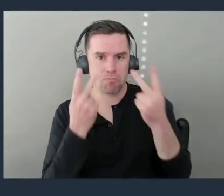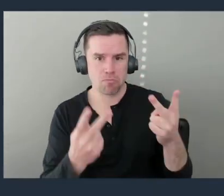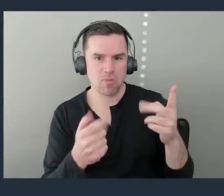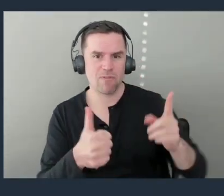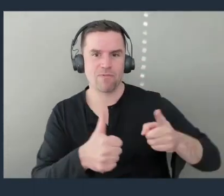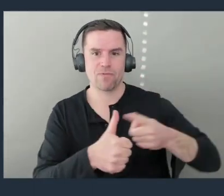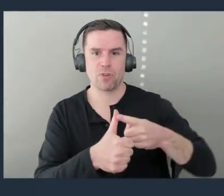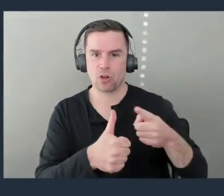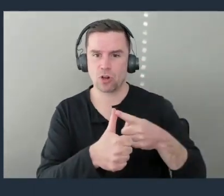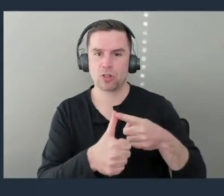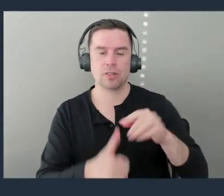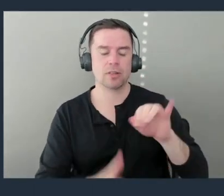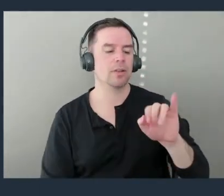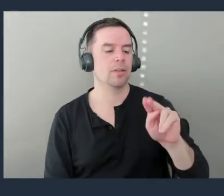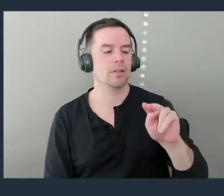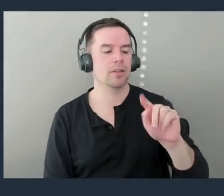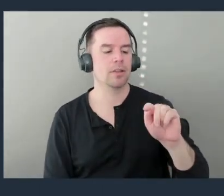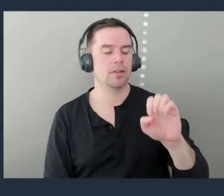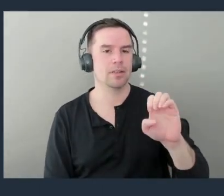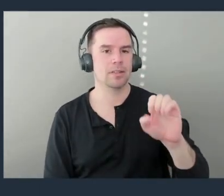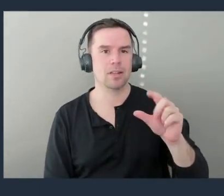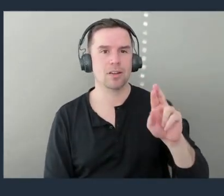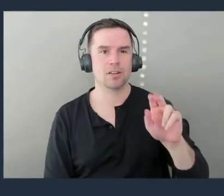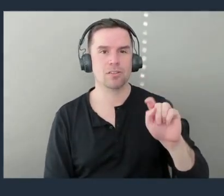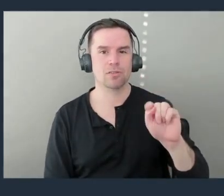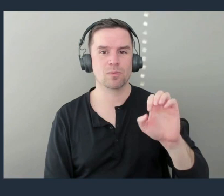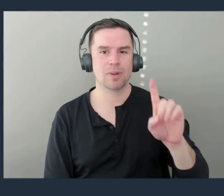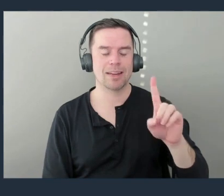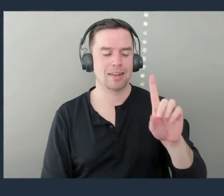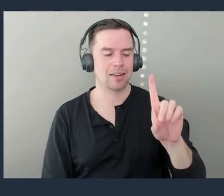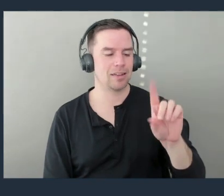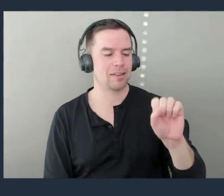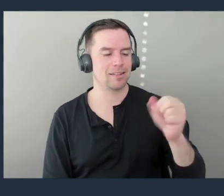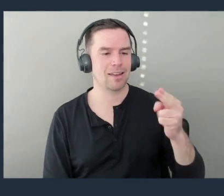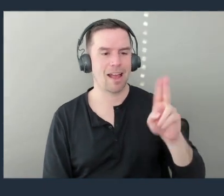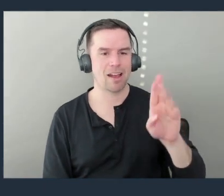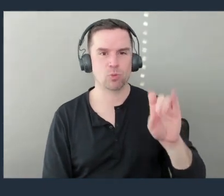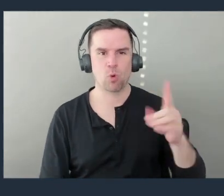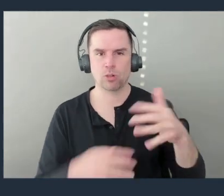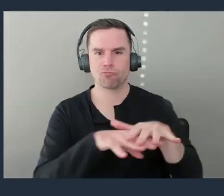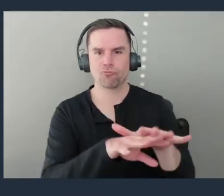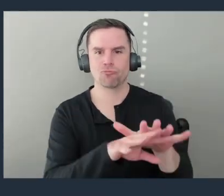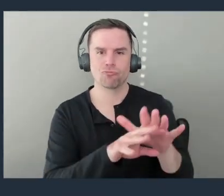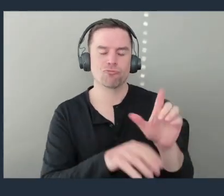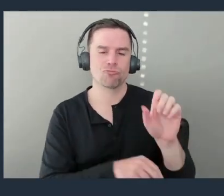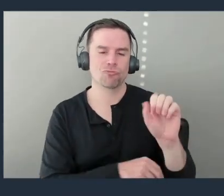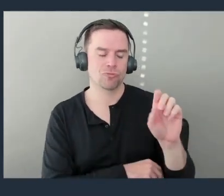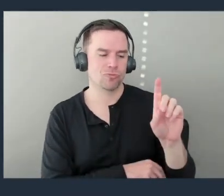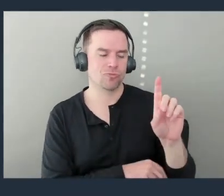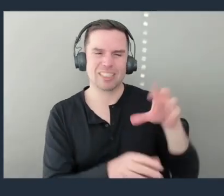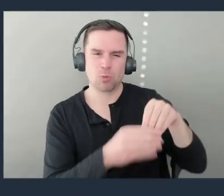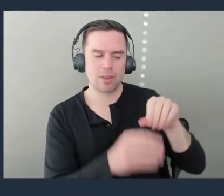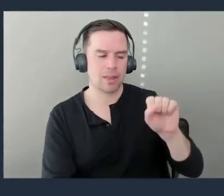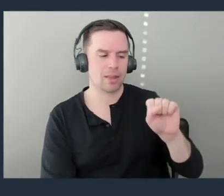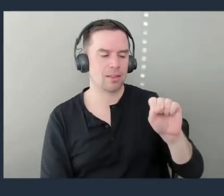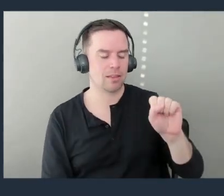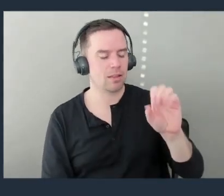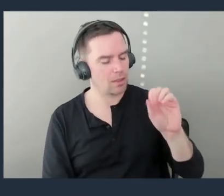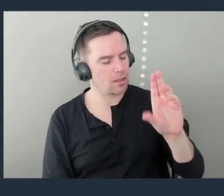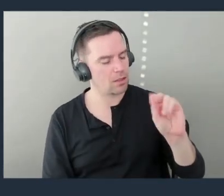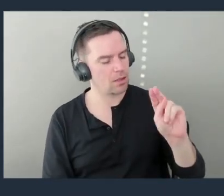with is the integrated dashboard experience of Storage Lens, which is built into the S3 console. This dashboard